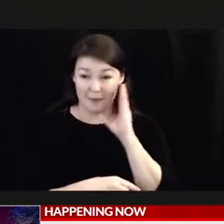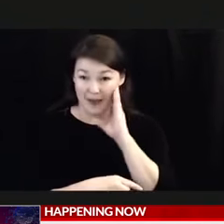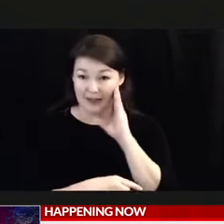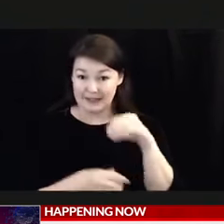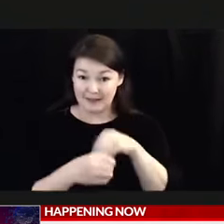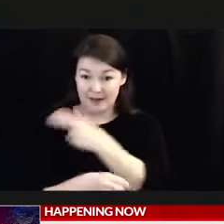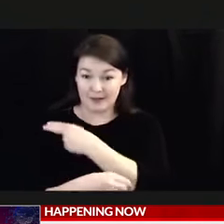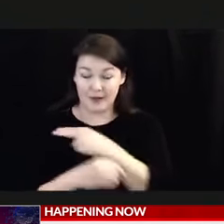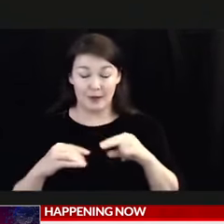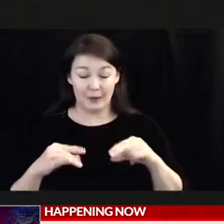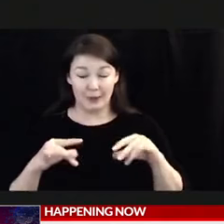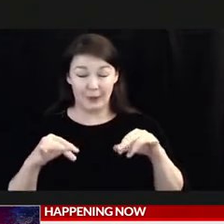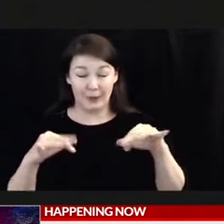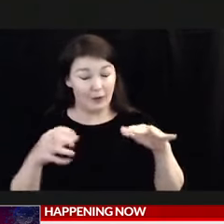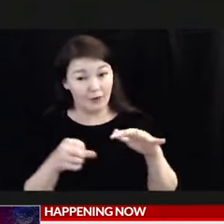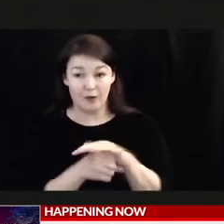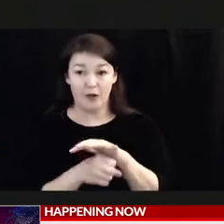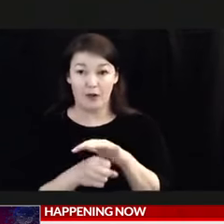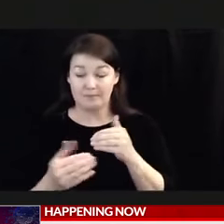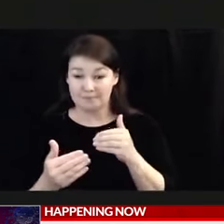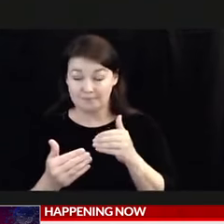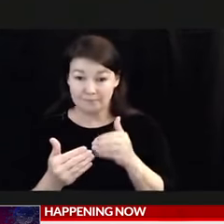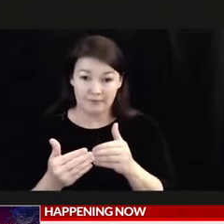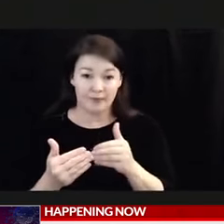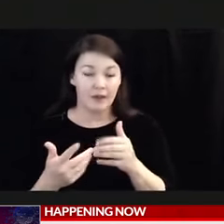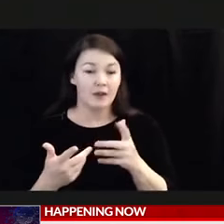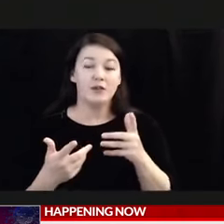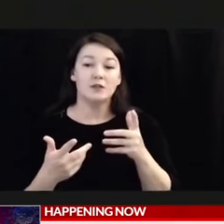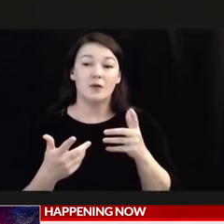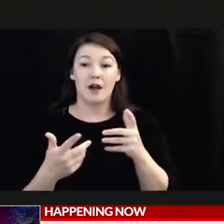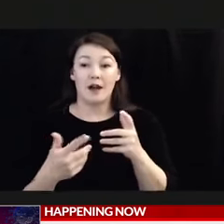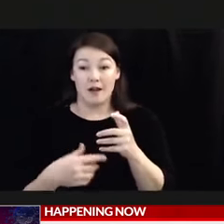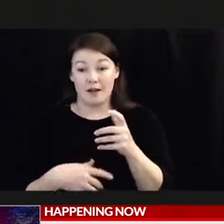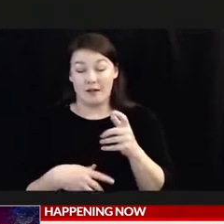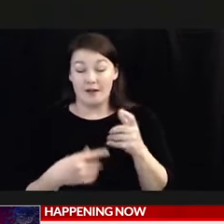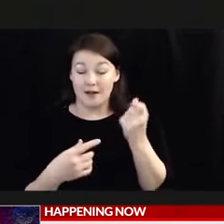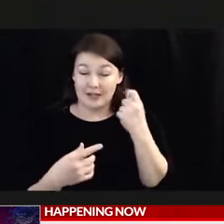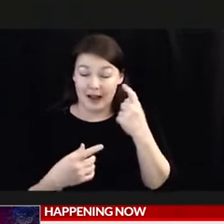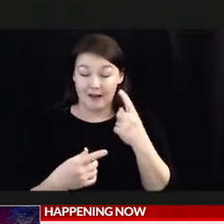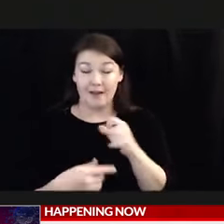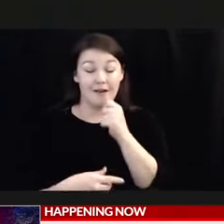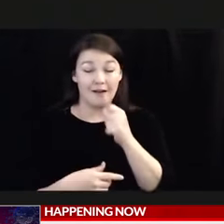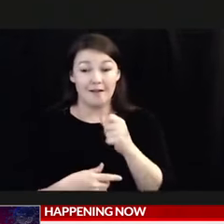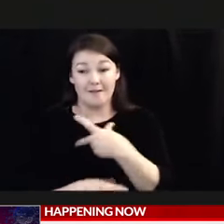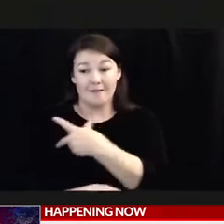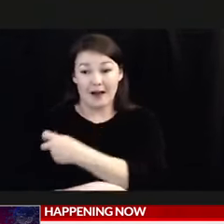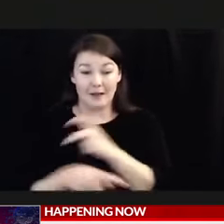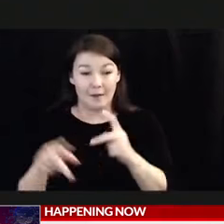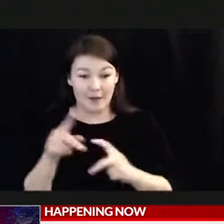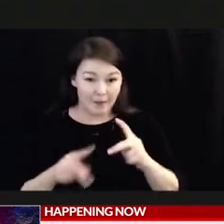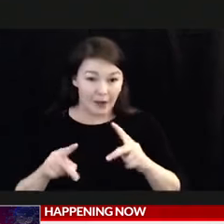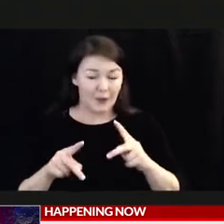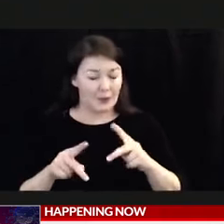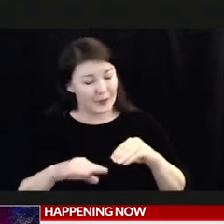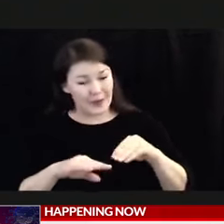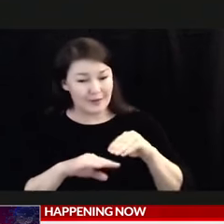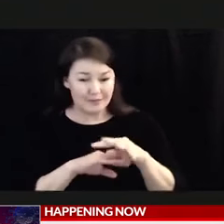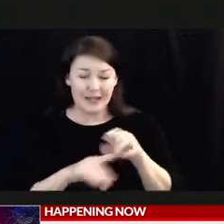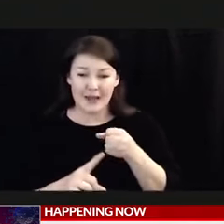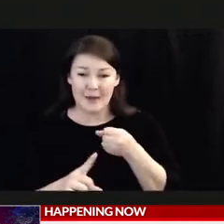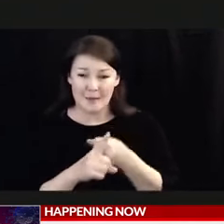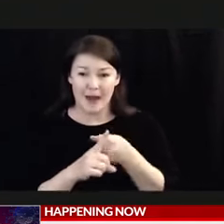that the unvaccinated minority is having on the rest of our state. If you are fully vaccinated, I